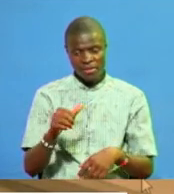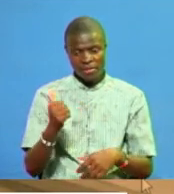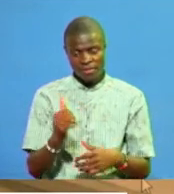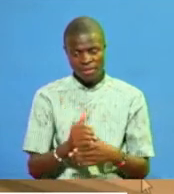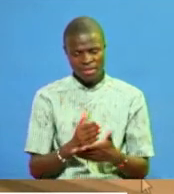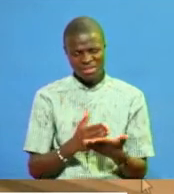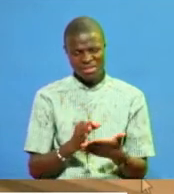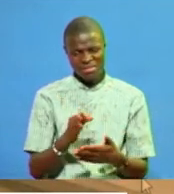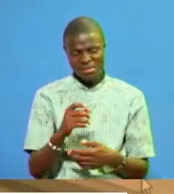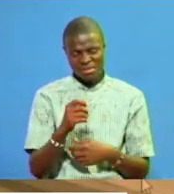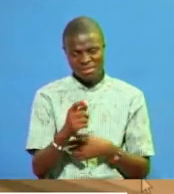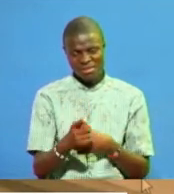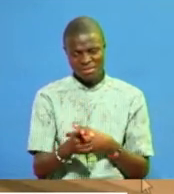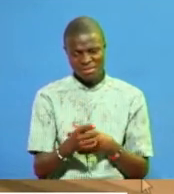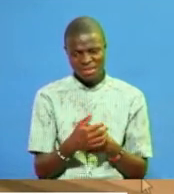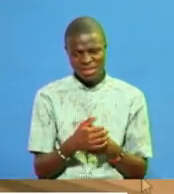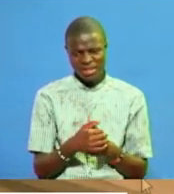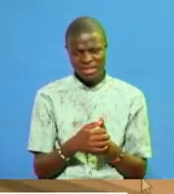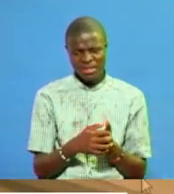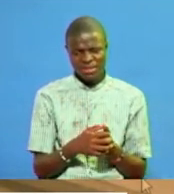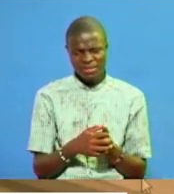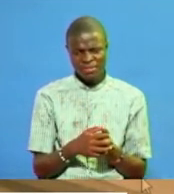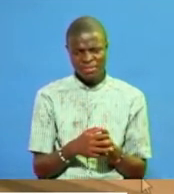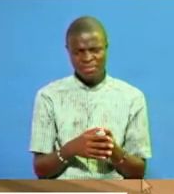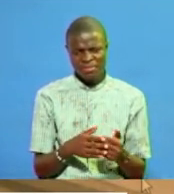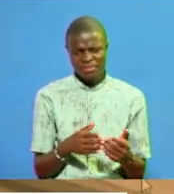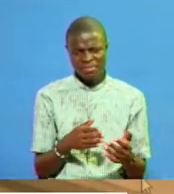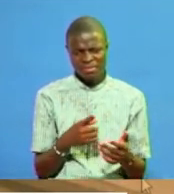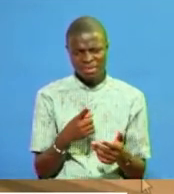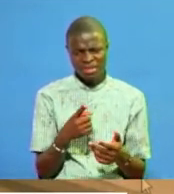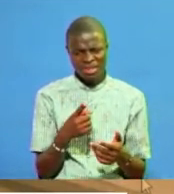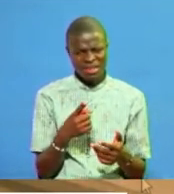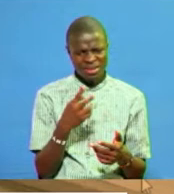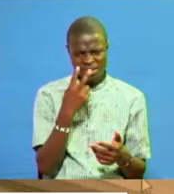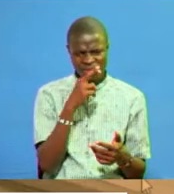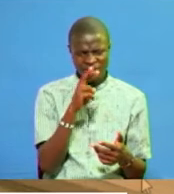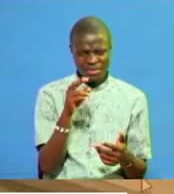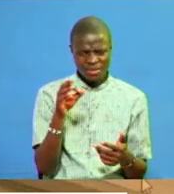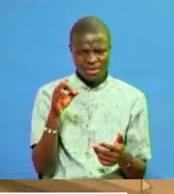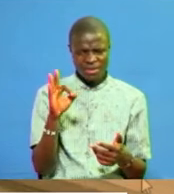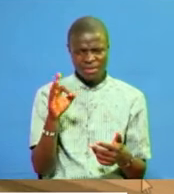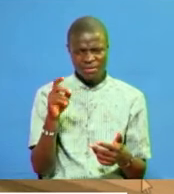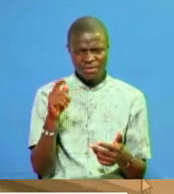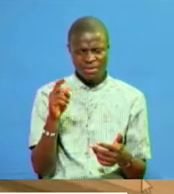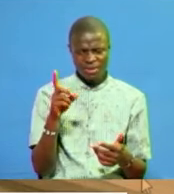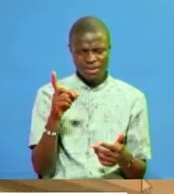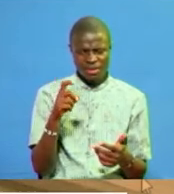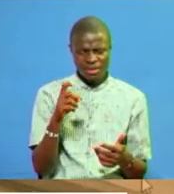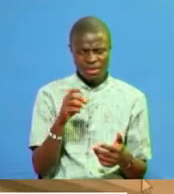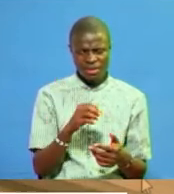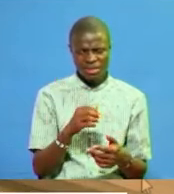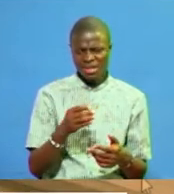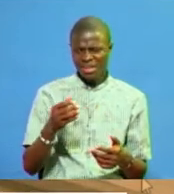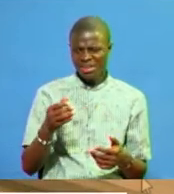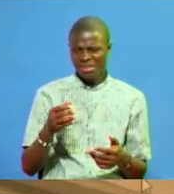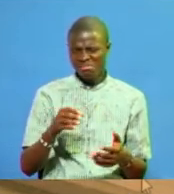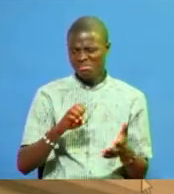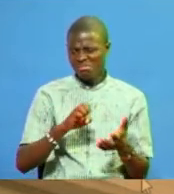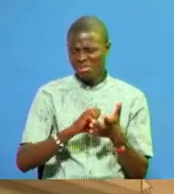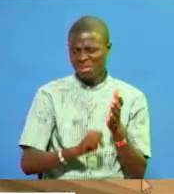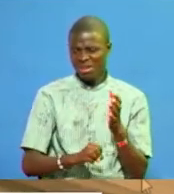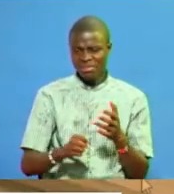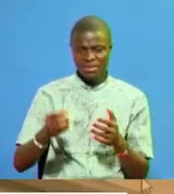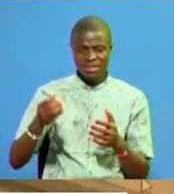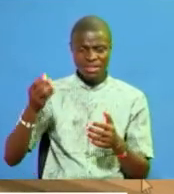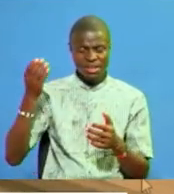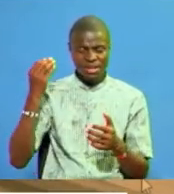these exchanges, such as Binance, we have seen FTX, which collapsed later last year, they